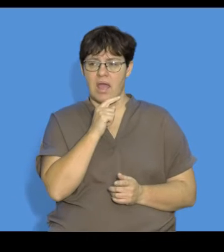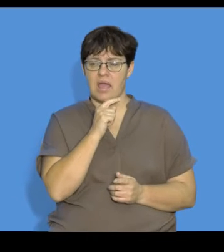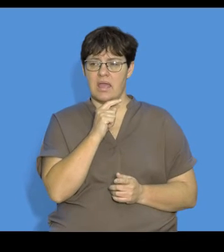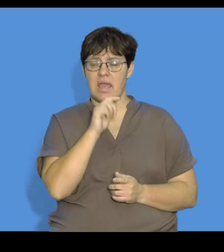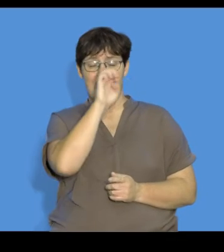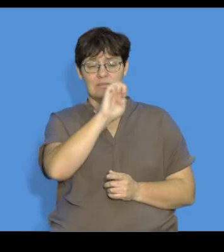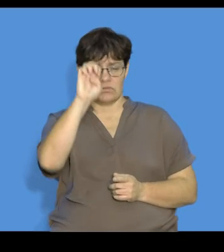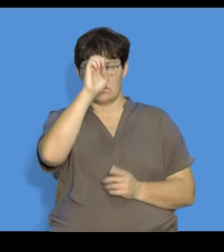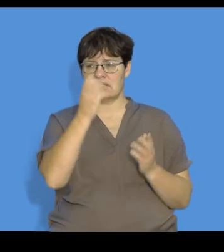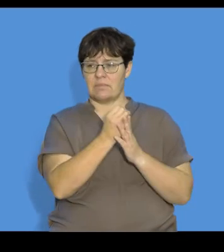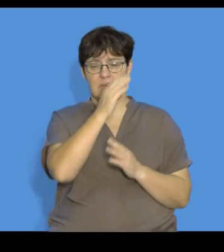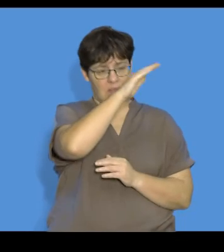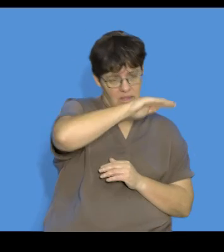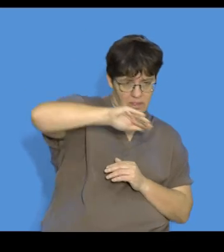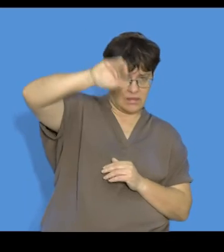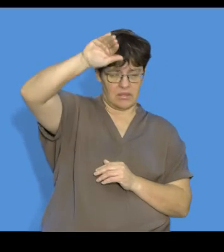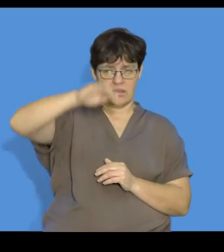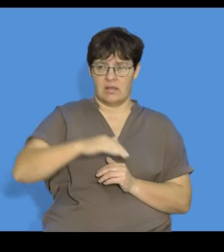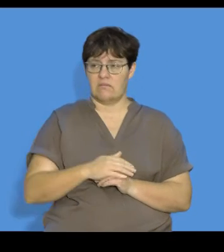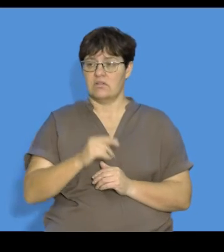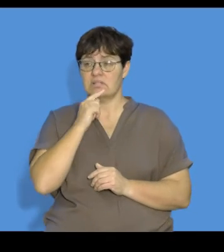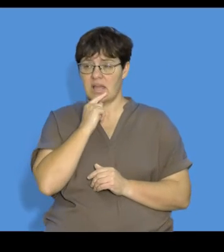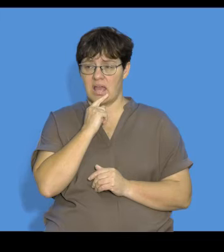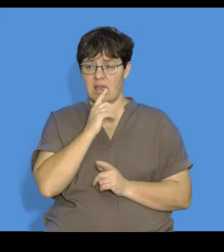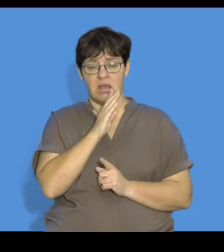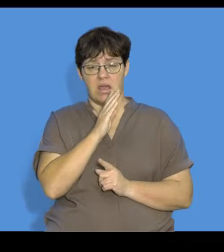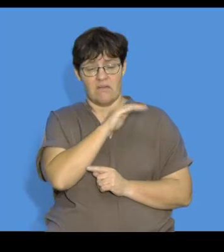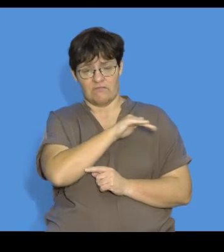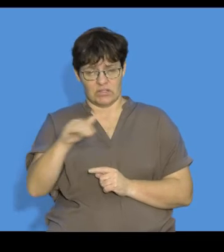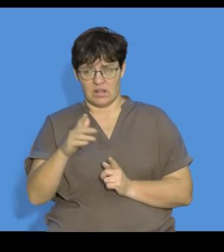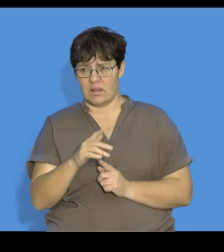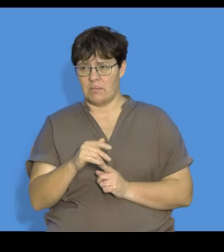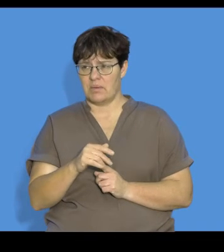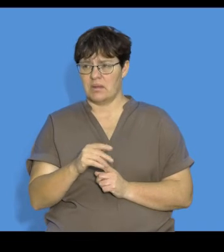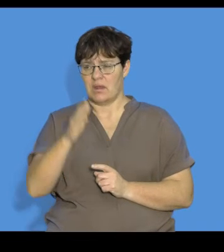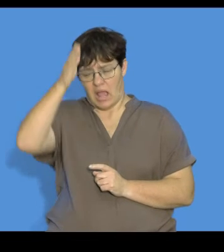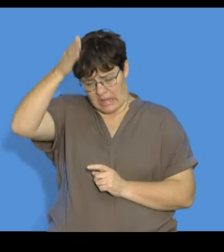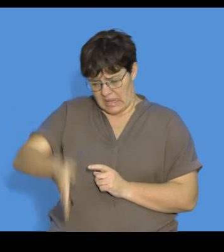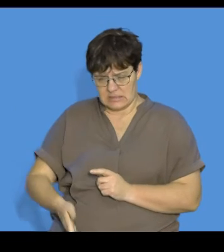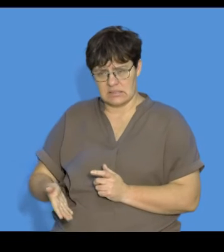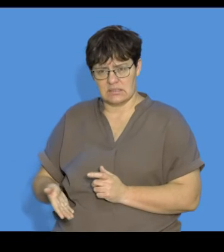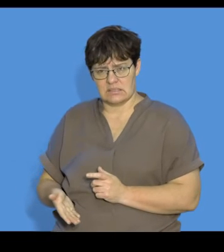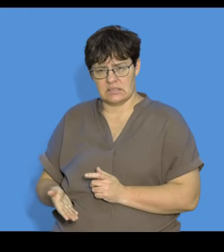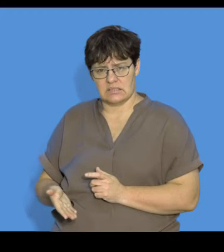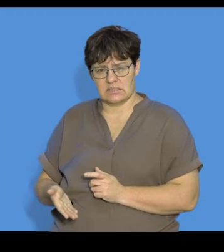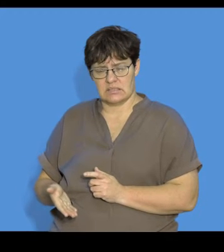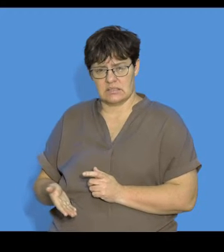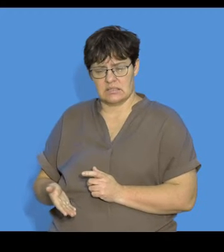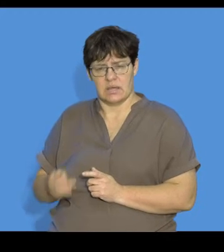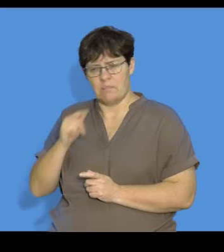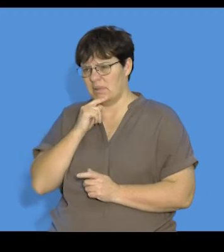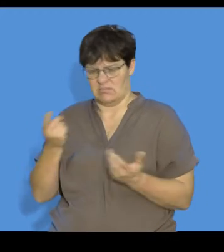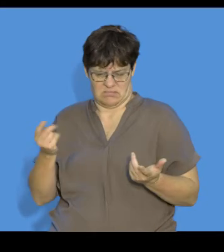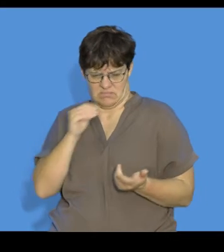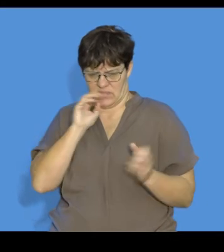is normally something of that nature. If you say a vertical asymptote, you're saying, I'm cutting it here, because then it won't